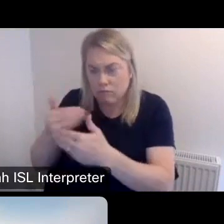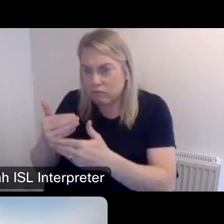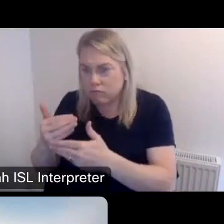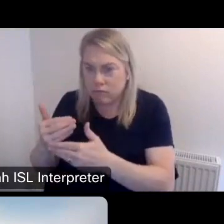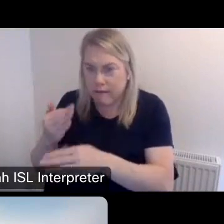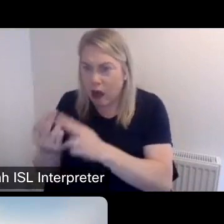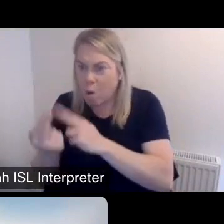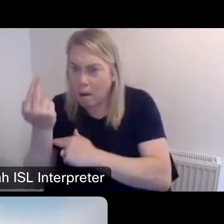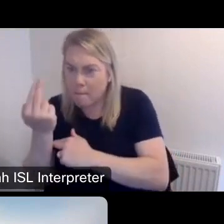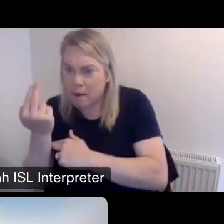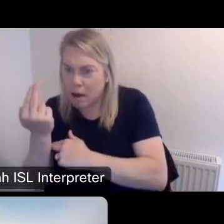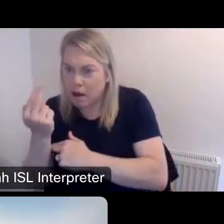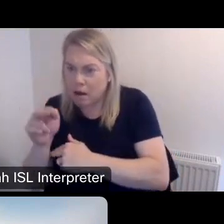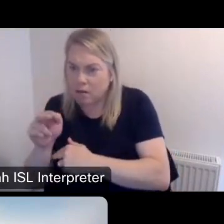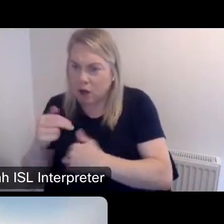have concerns about.